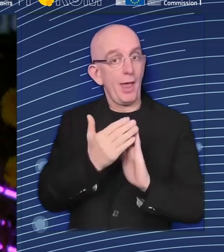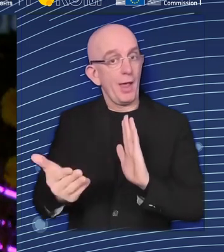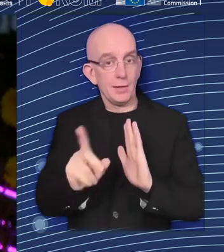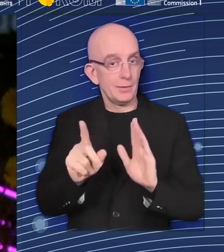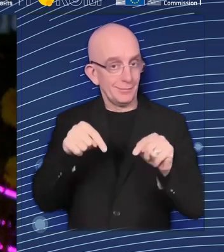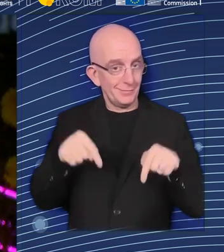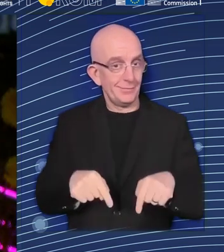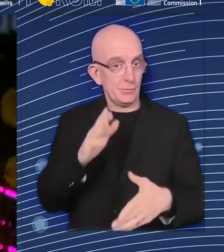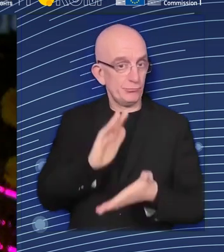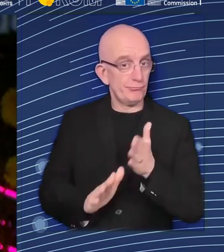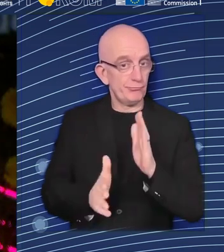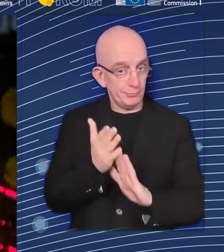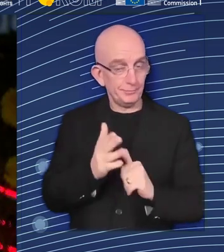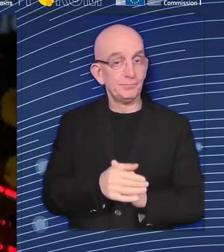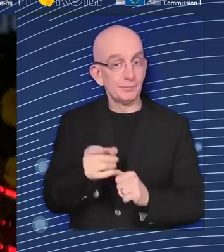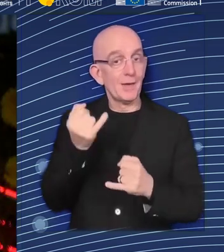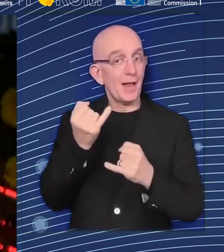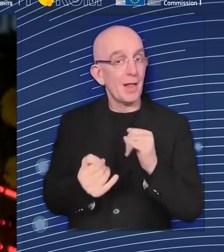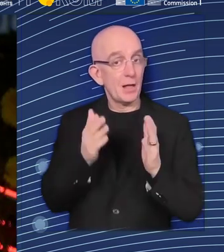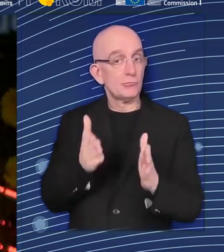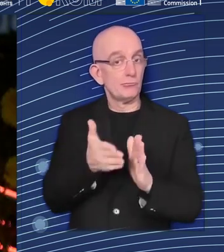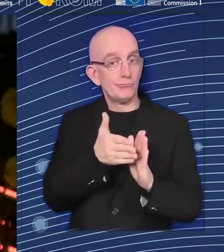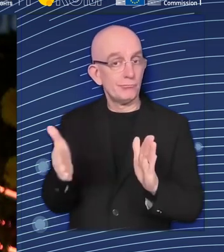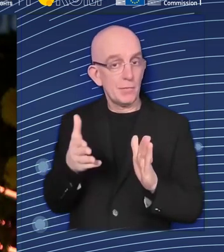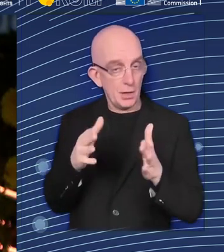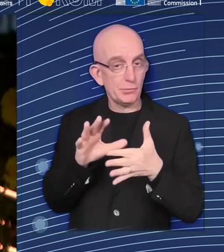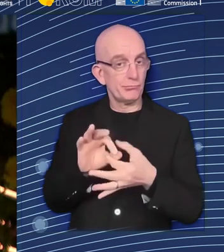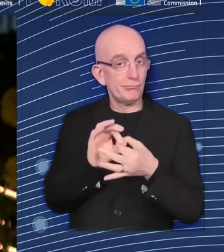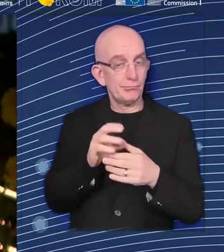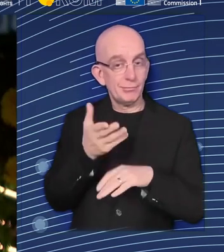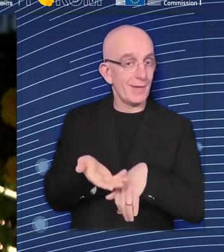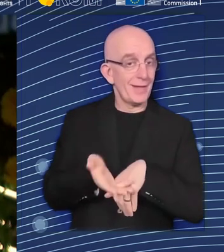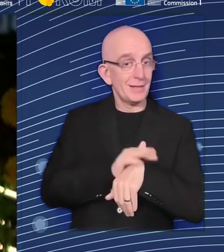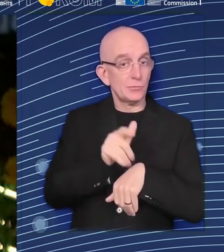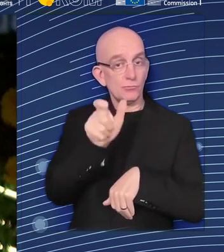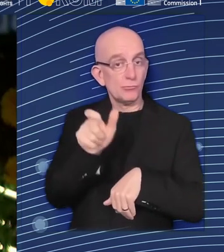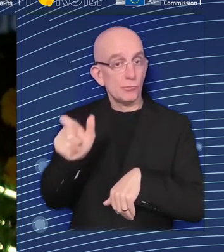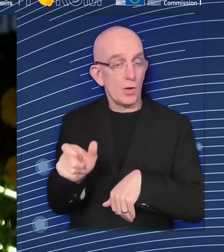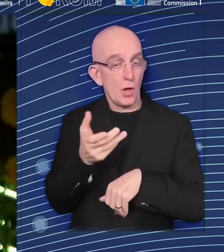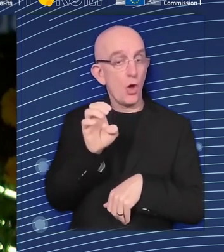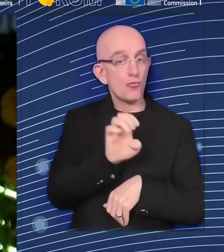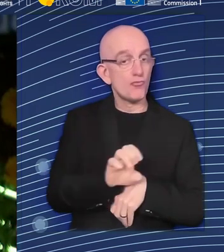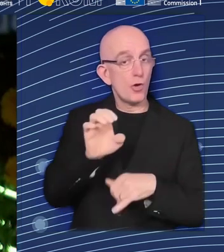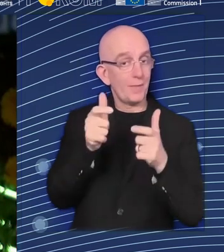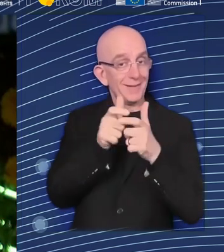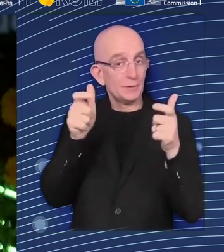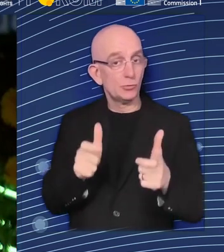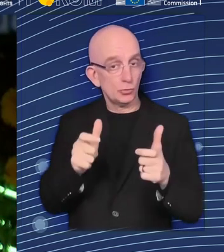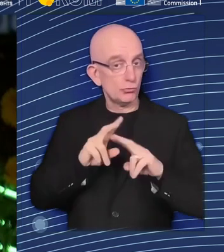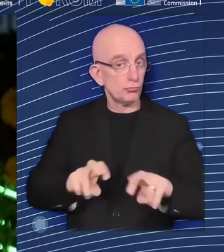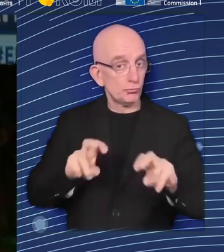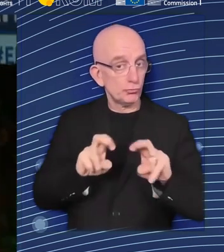the importance of aligning education and training for the skills needed in the labor market, especially in the context of artificial